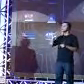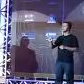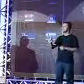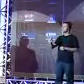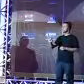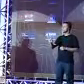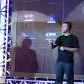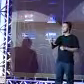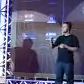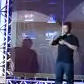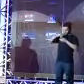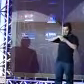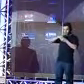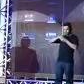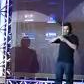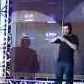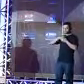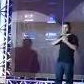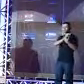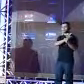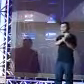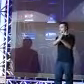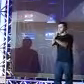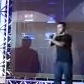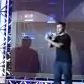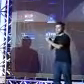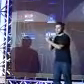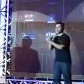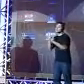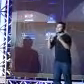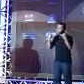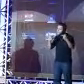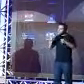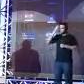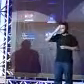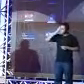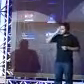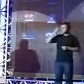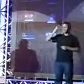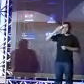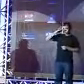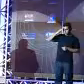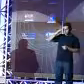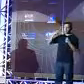to do, learning to be, learning to live together, and learning to know.